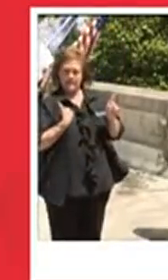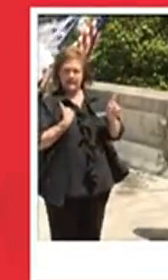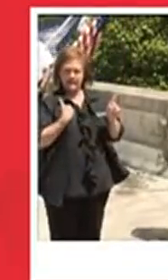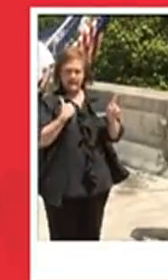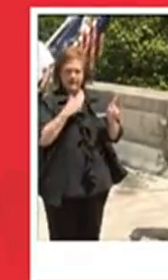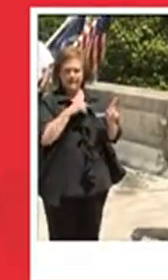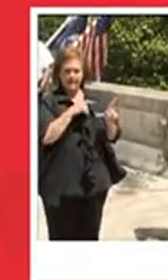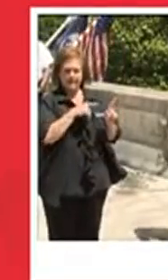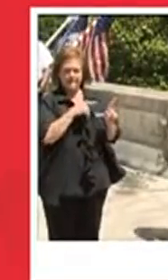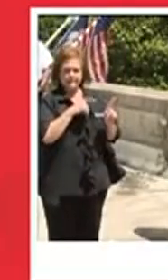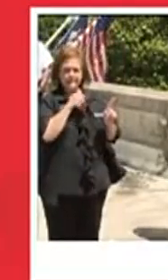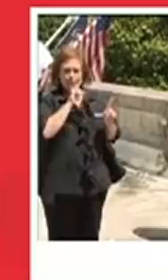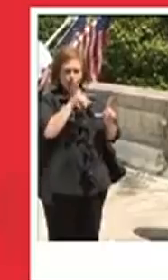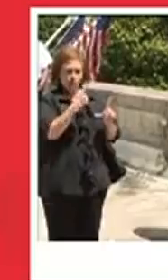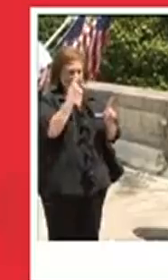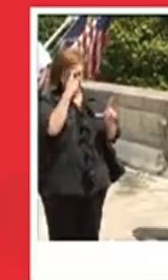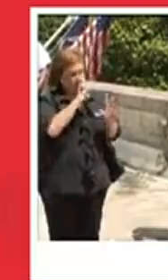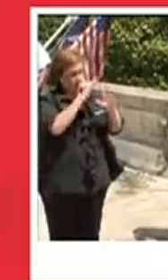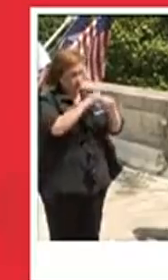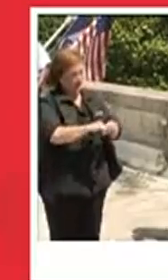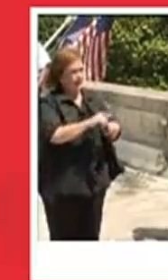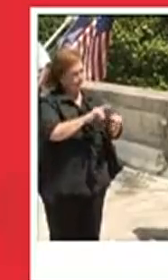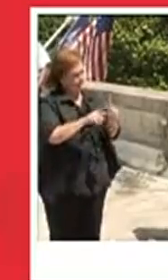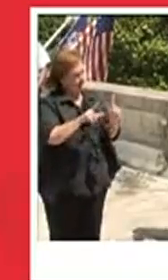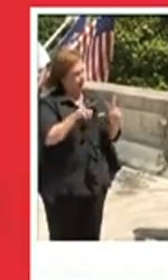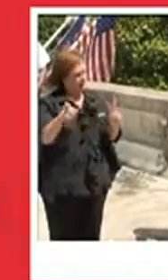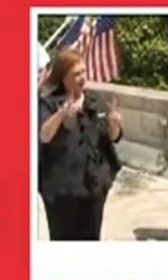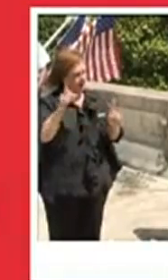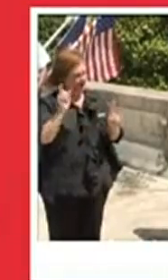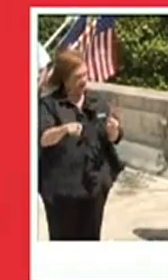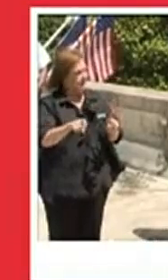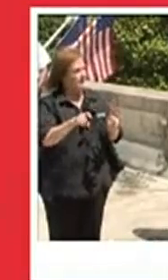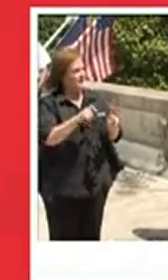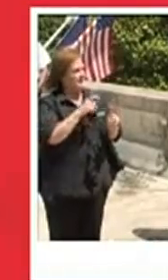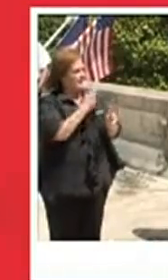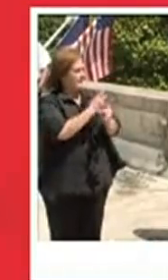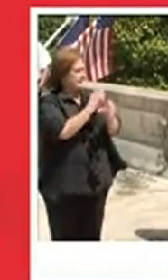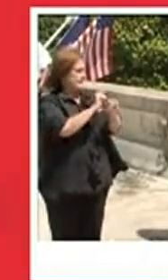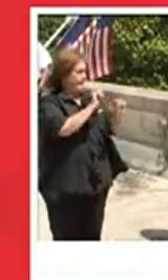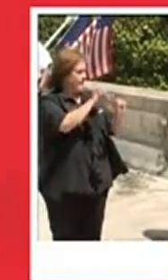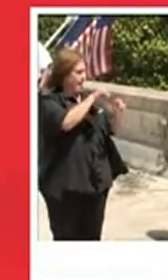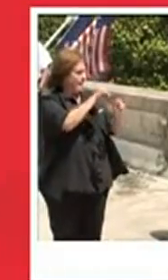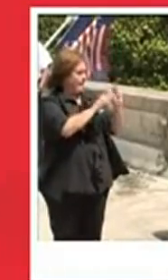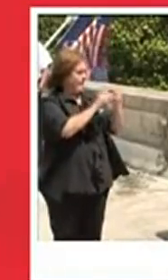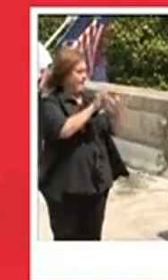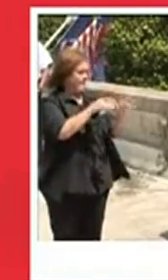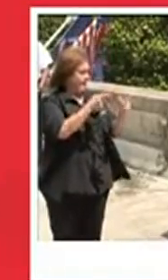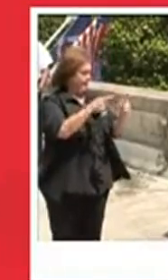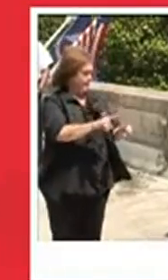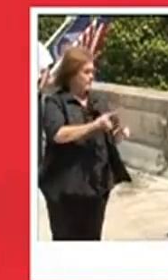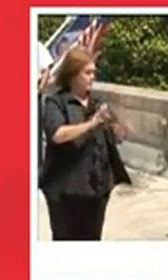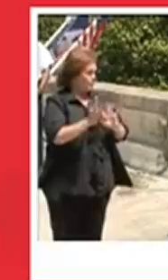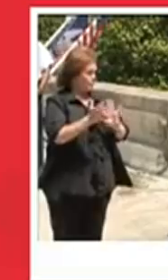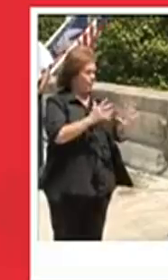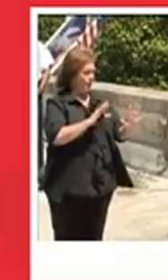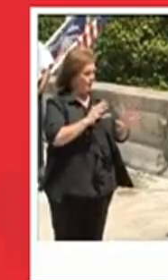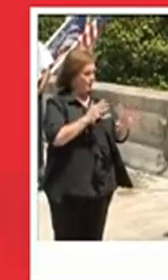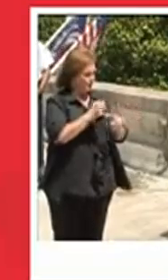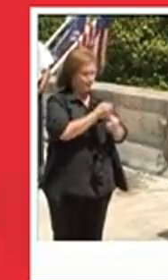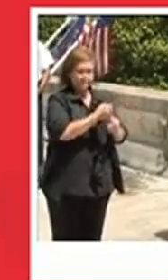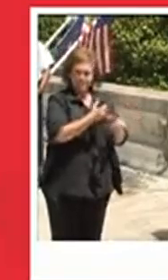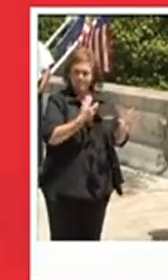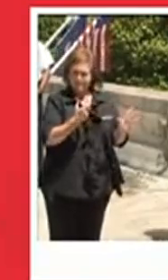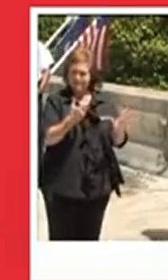only to demolish but also to secure the site in preparation for Tropical Storm Cristobal. We're looking at